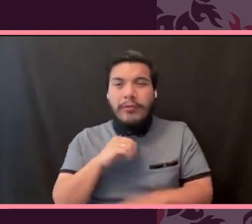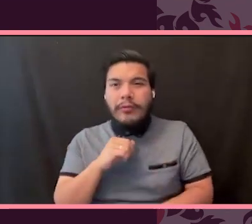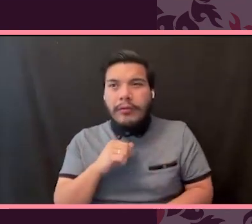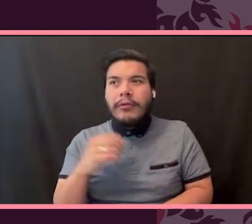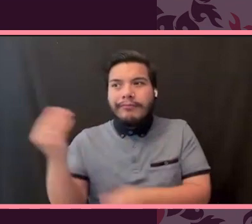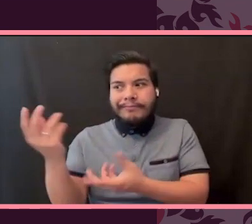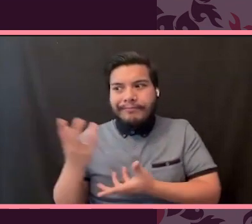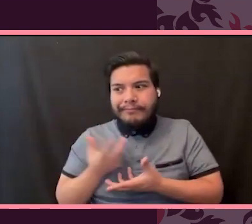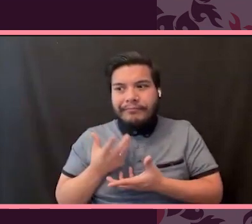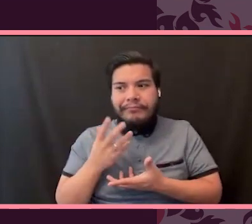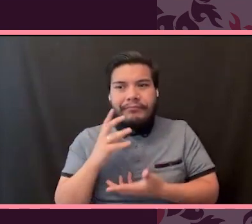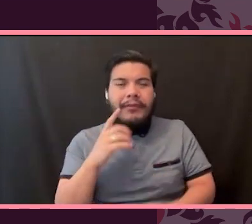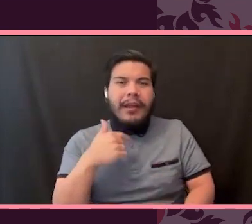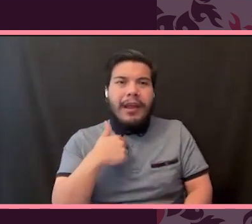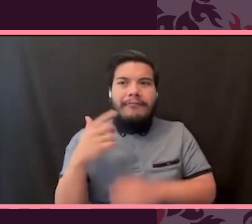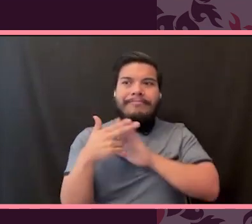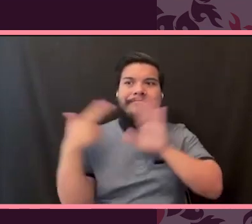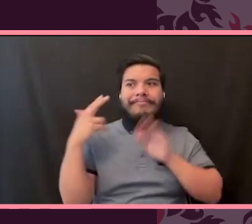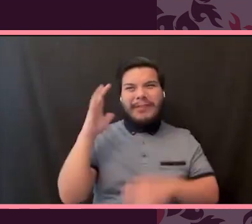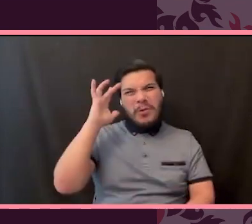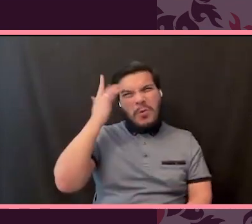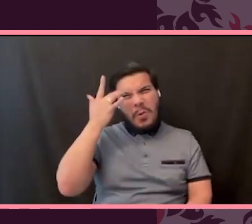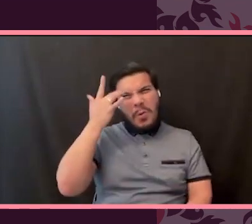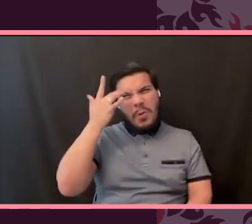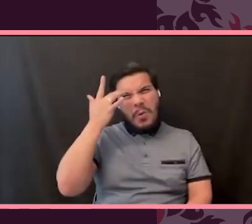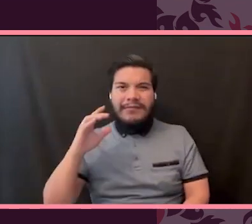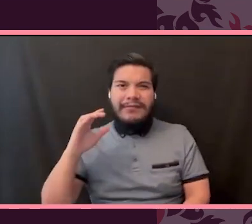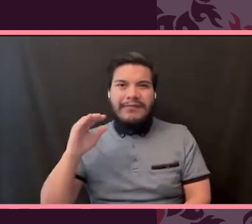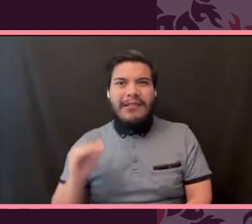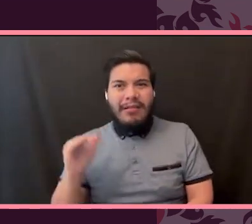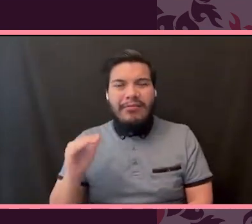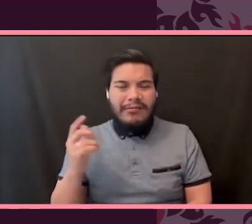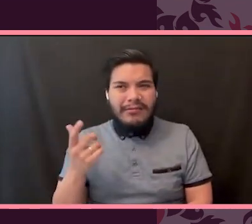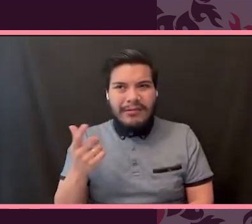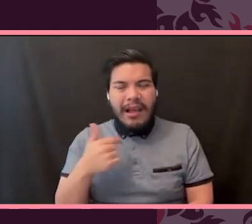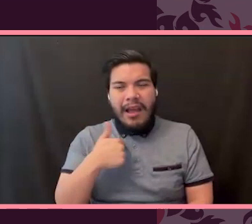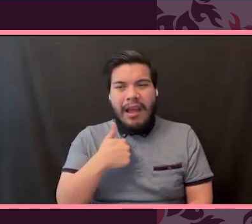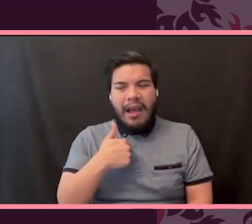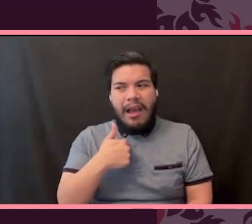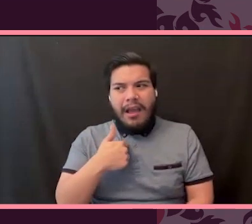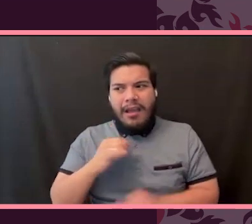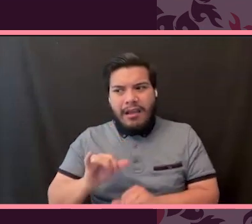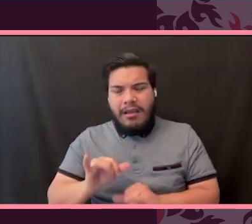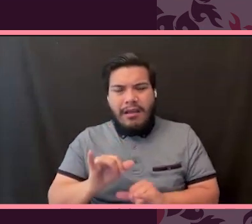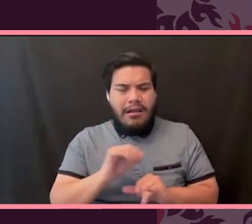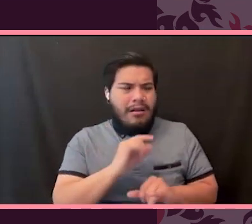that I was like the annoying kid. I think that kind of just, I developed like just emotion